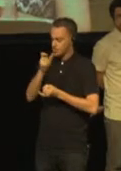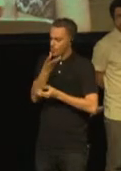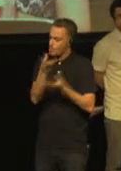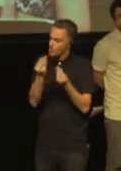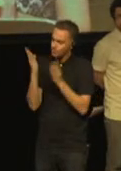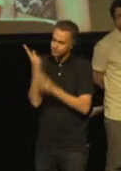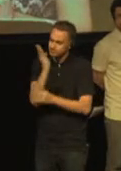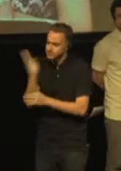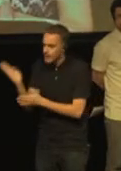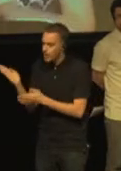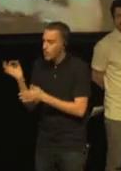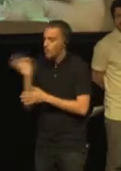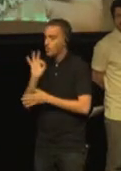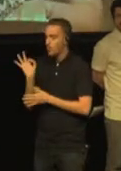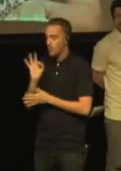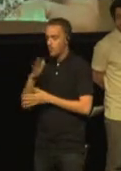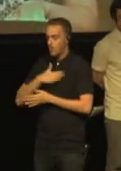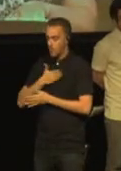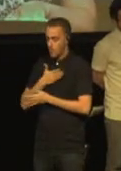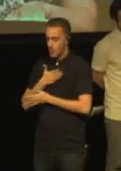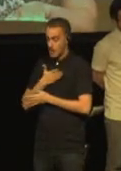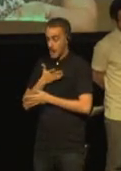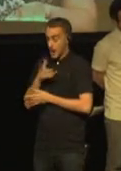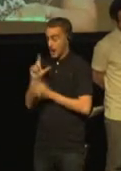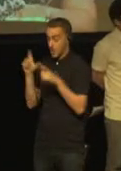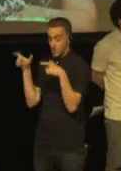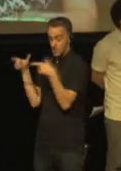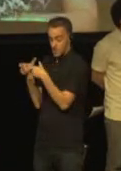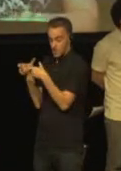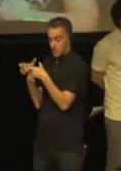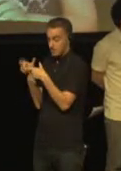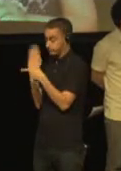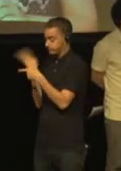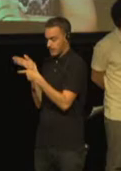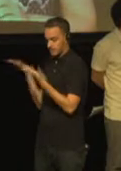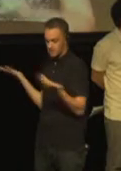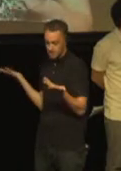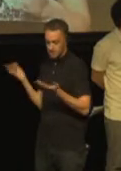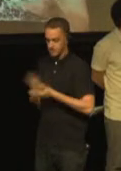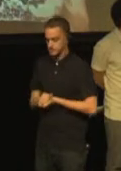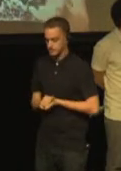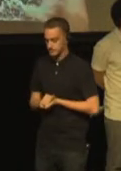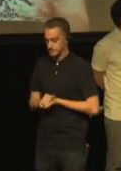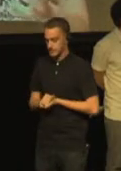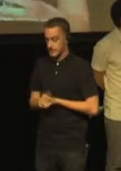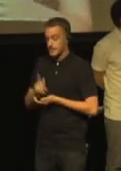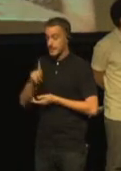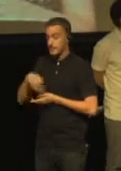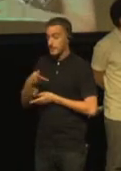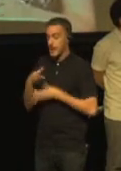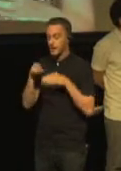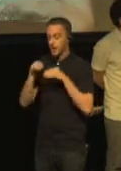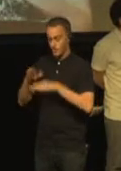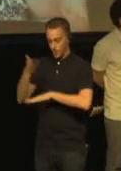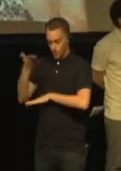affects few people? And we also hoped that we could say something about the differences